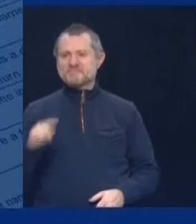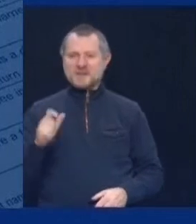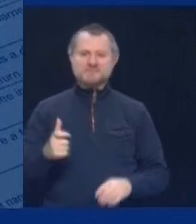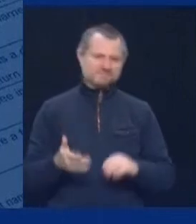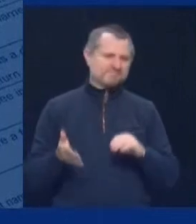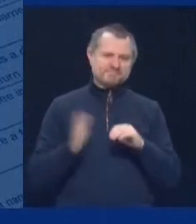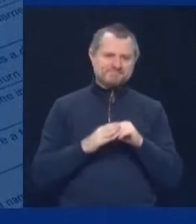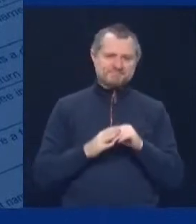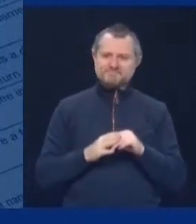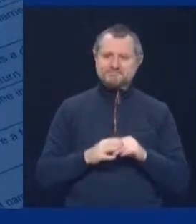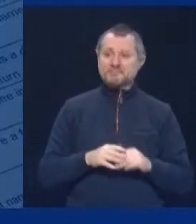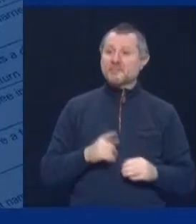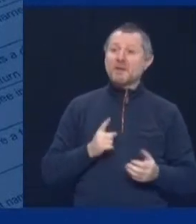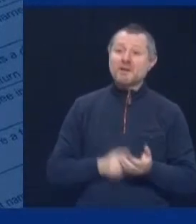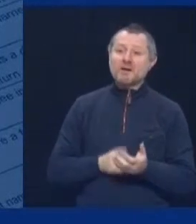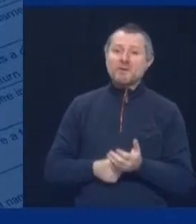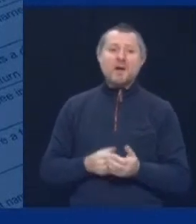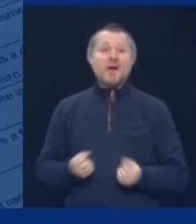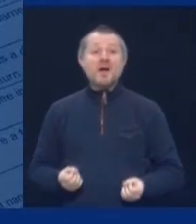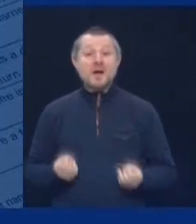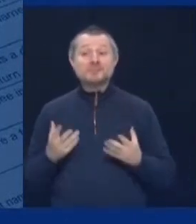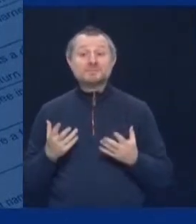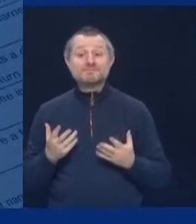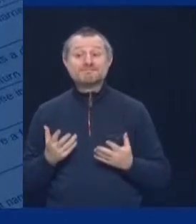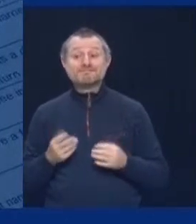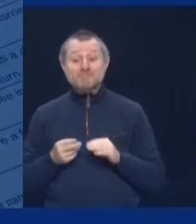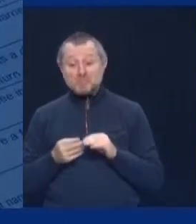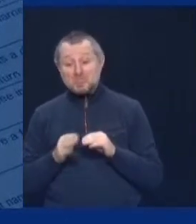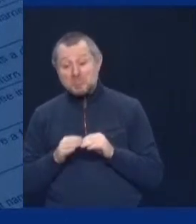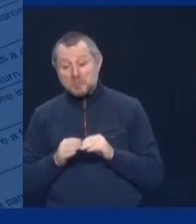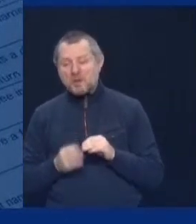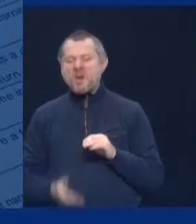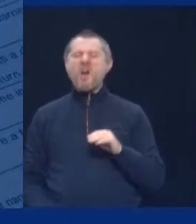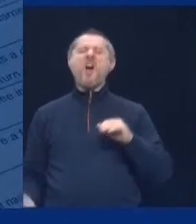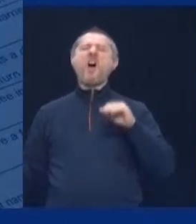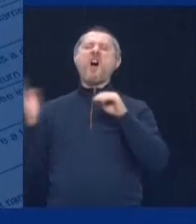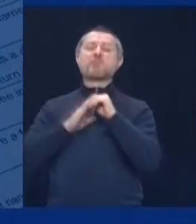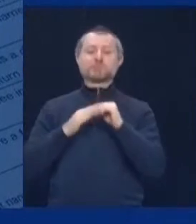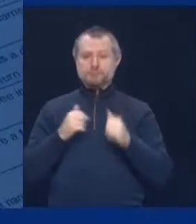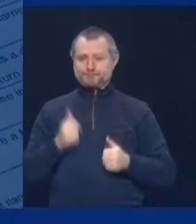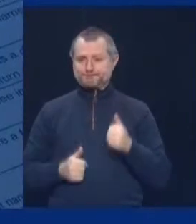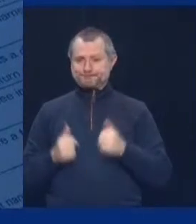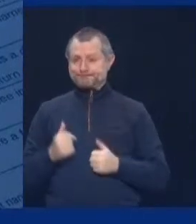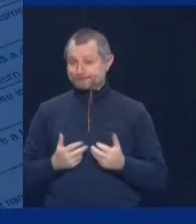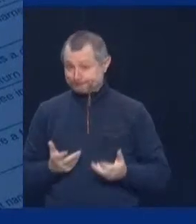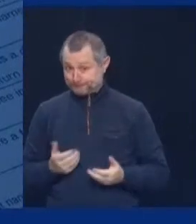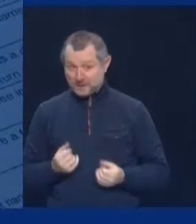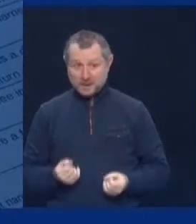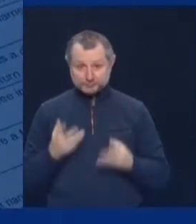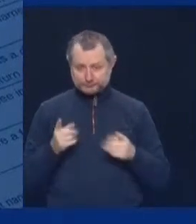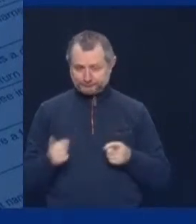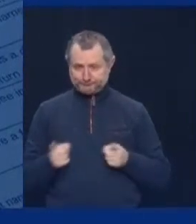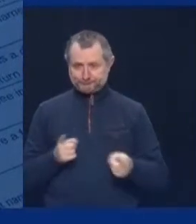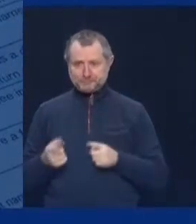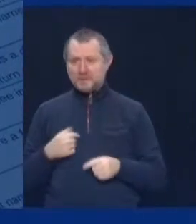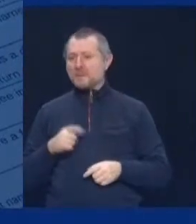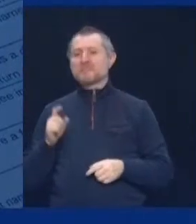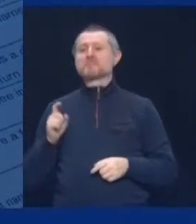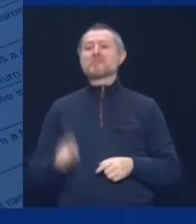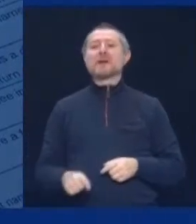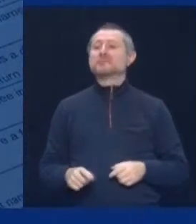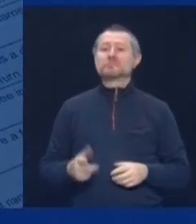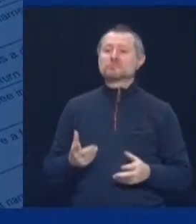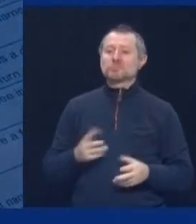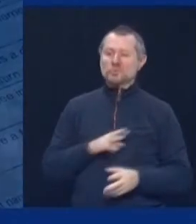how much of a tax increase? And to determine how much of a tax increase, you have to do that in